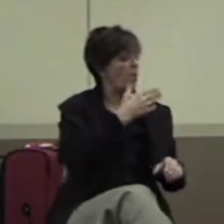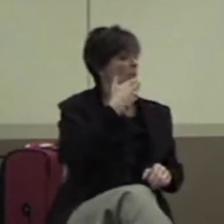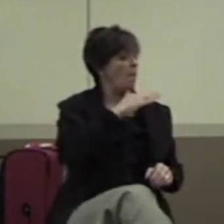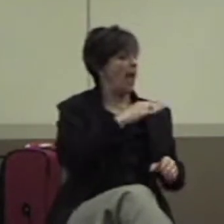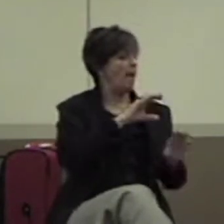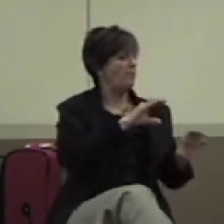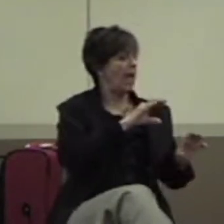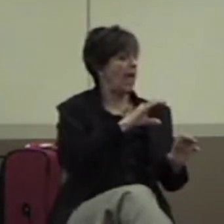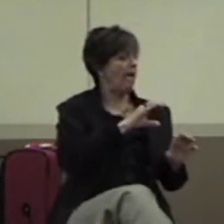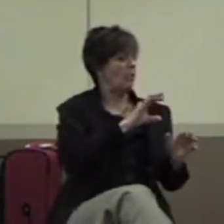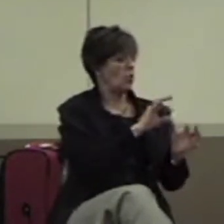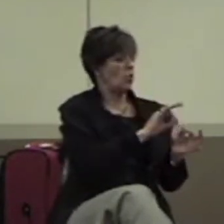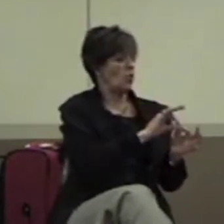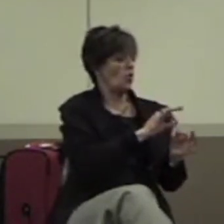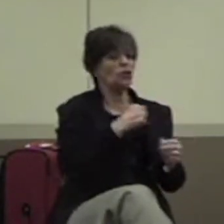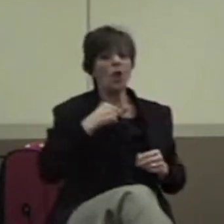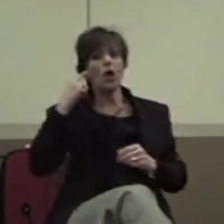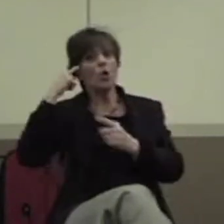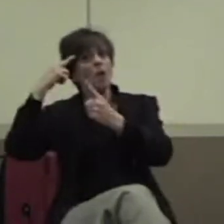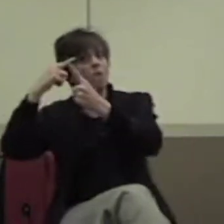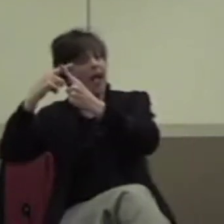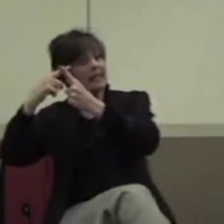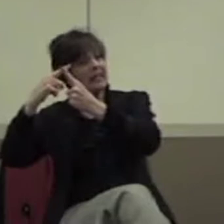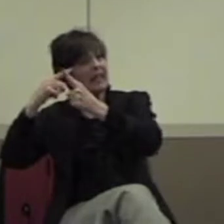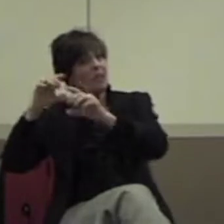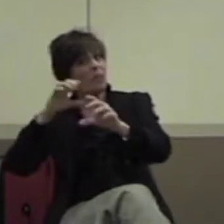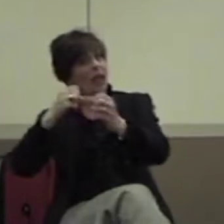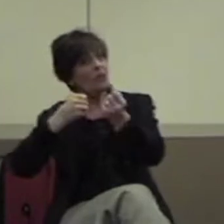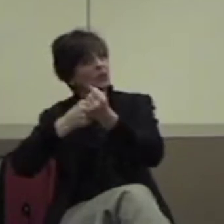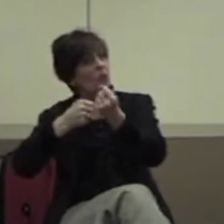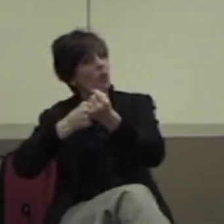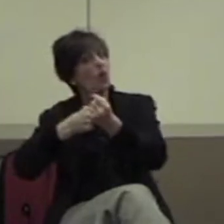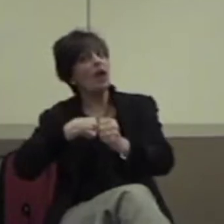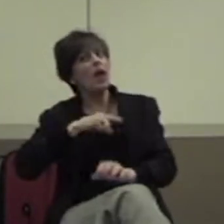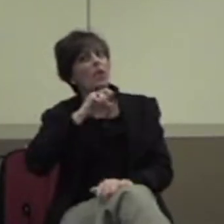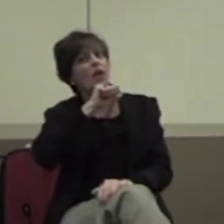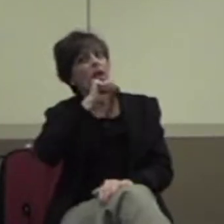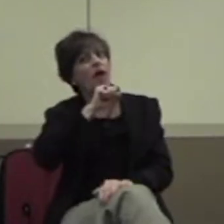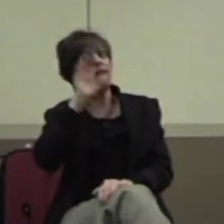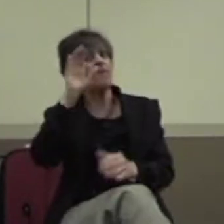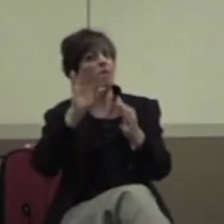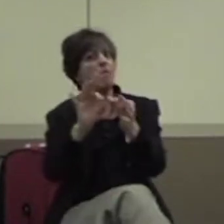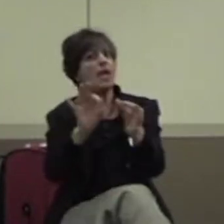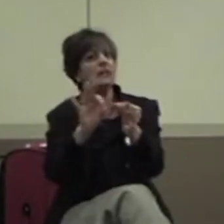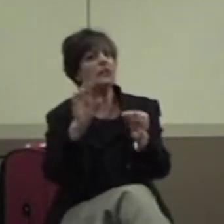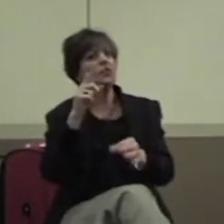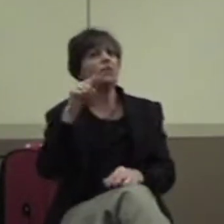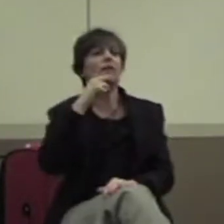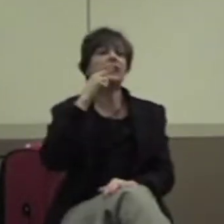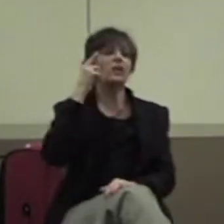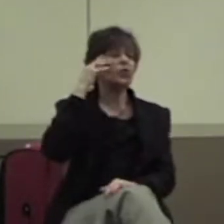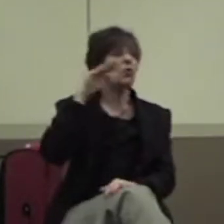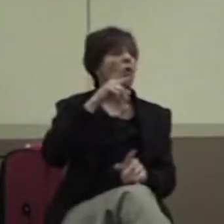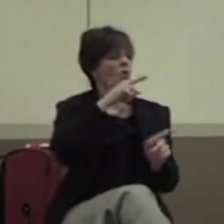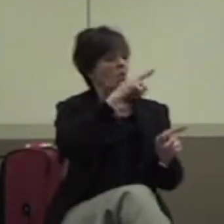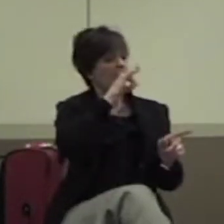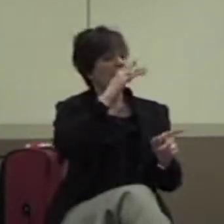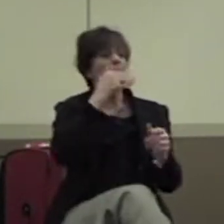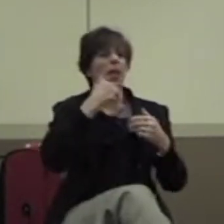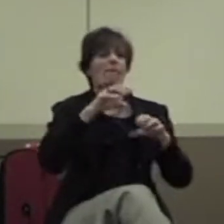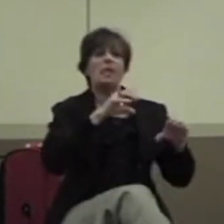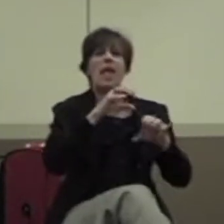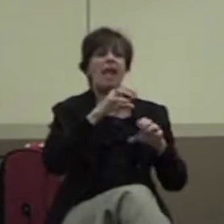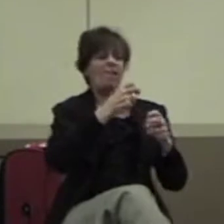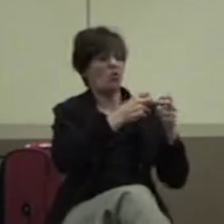behavior. So when I heard about positive behavior support, I really loved their message, because they said, you know, the kid's going to